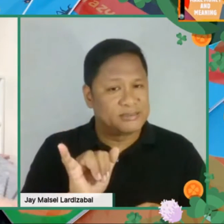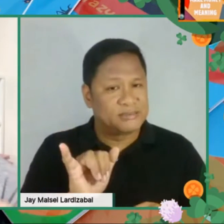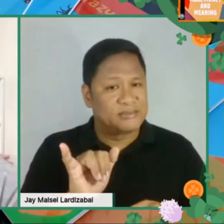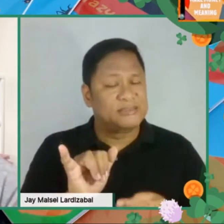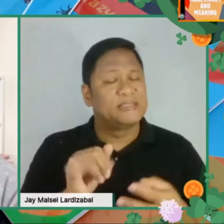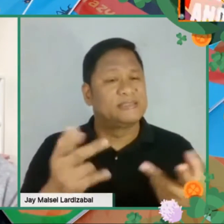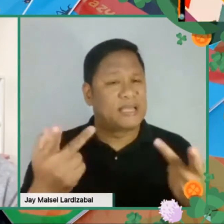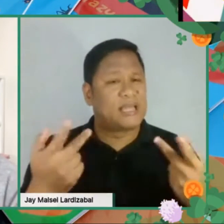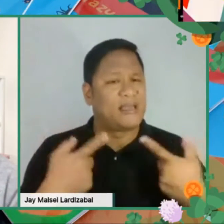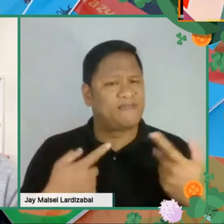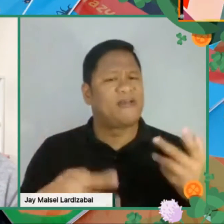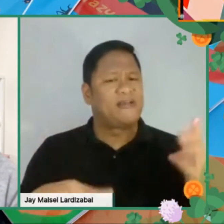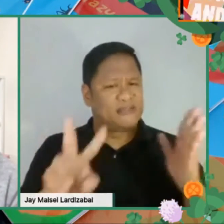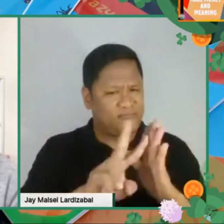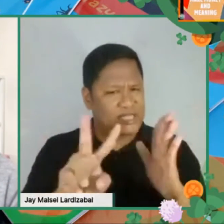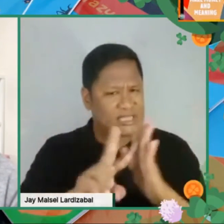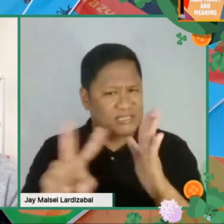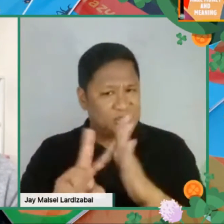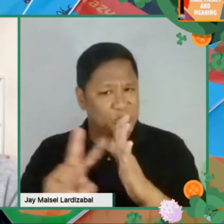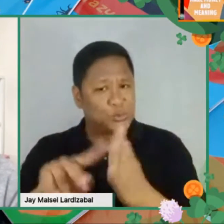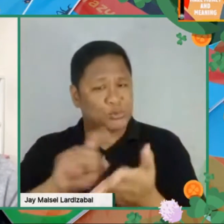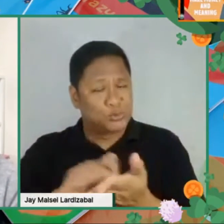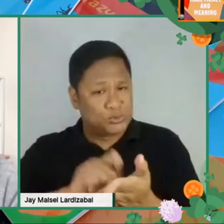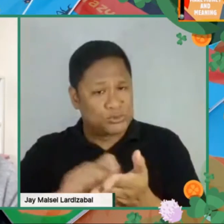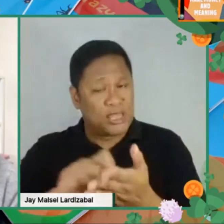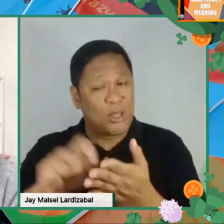kasi marami pang pumasok